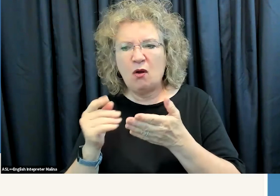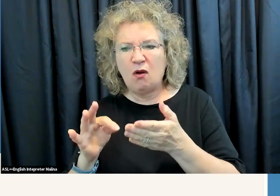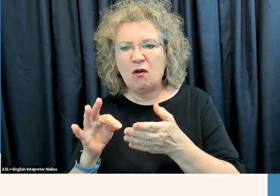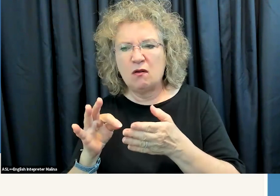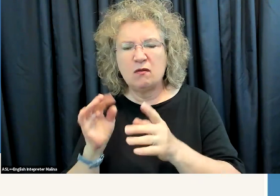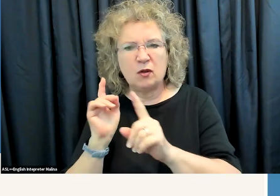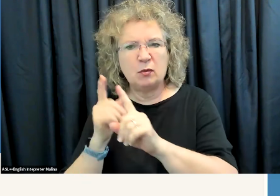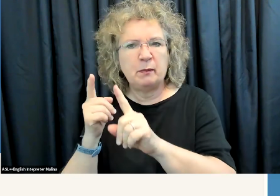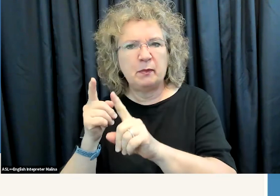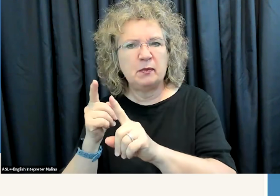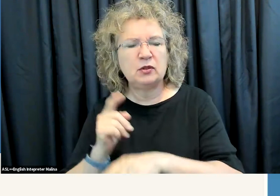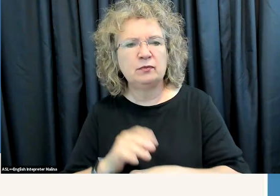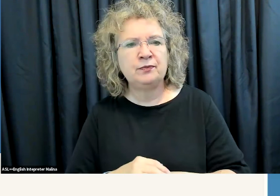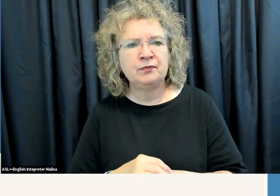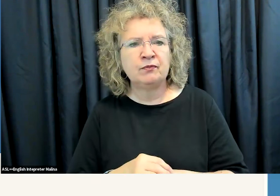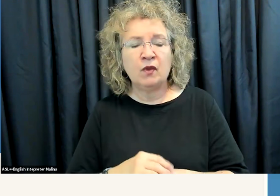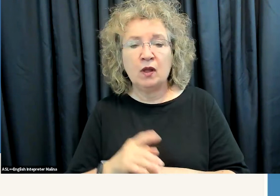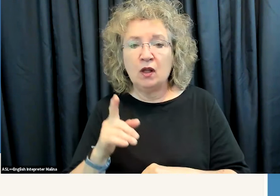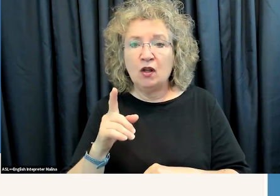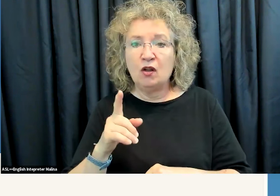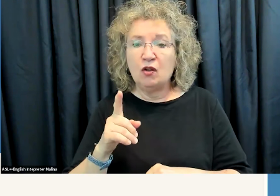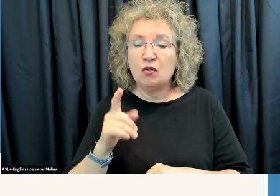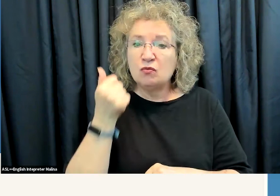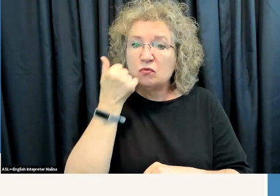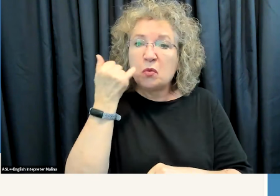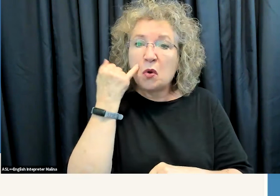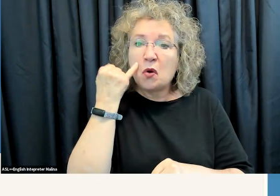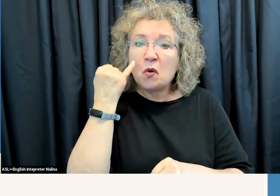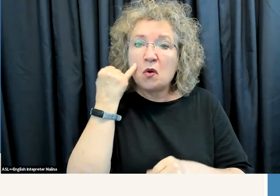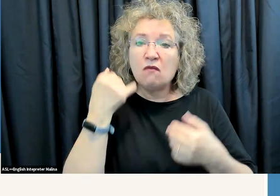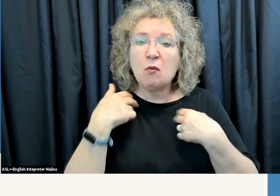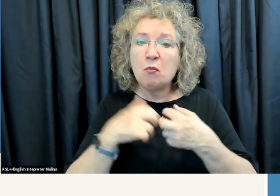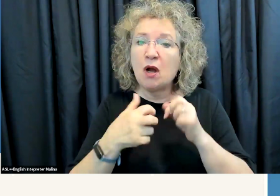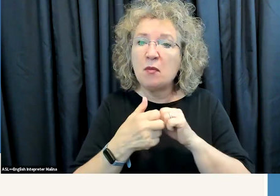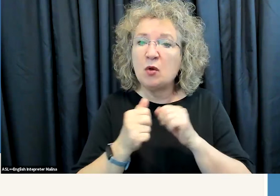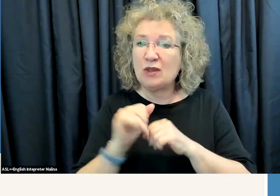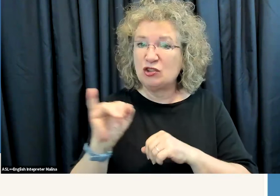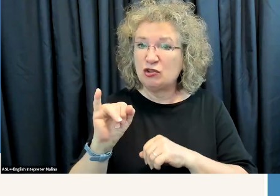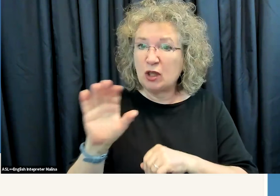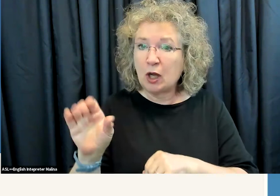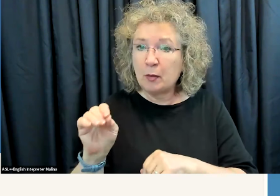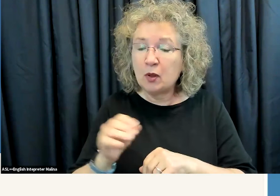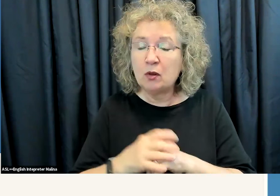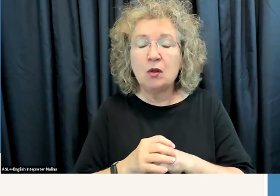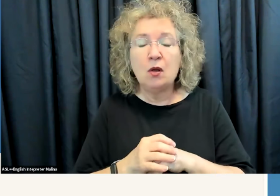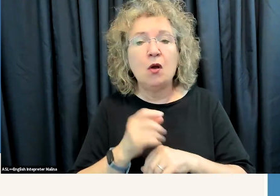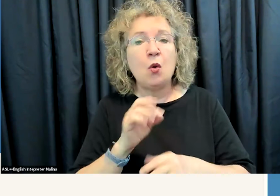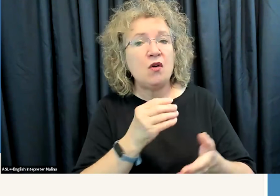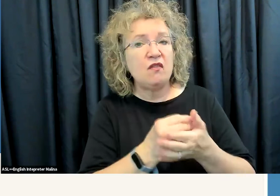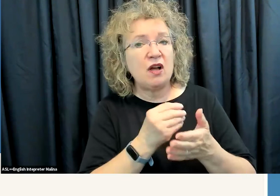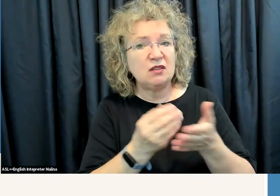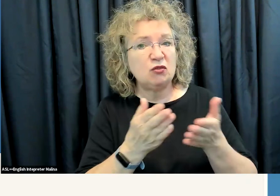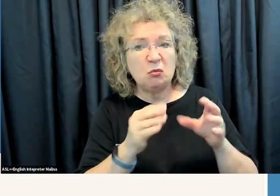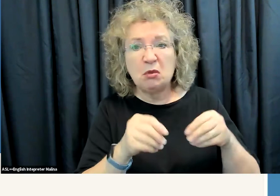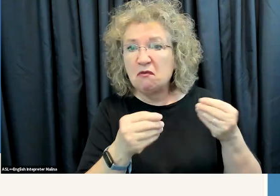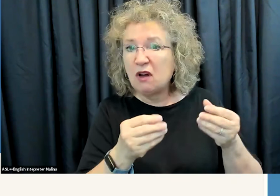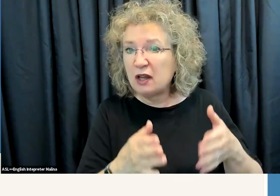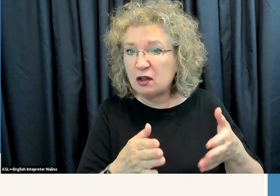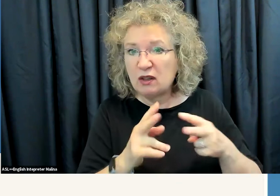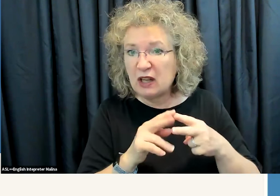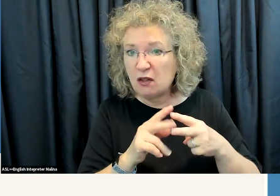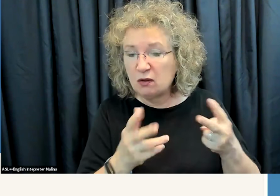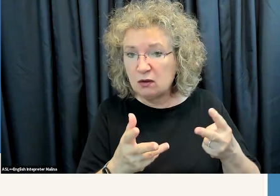were ever to have a problem with an insurance company or, again, a financial services provider, you